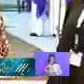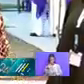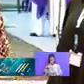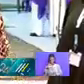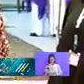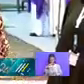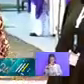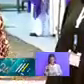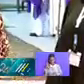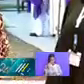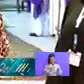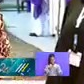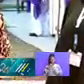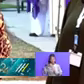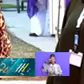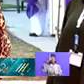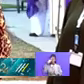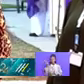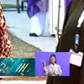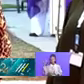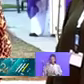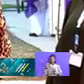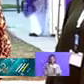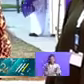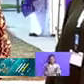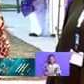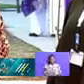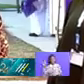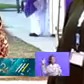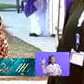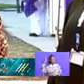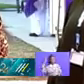the move of God that is coming to